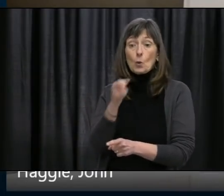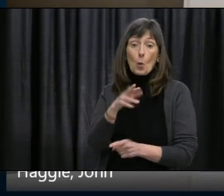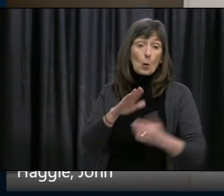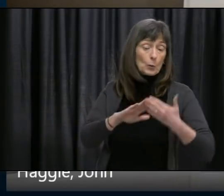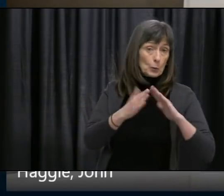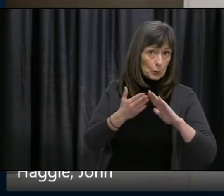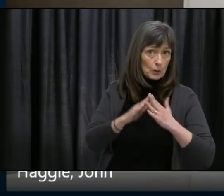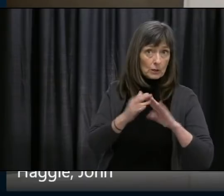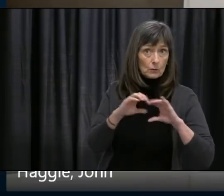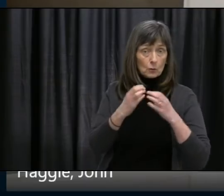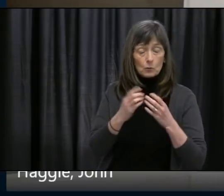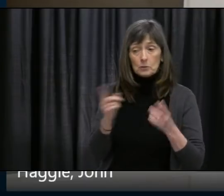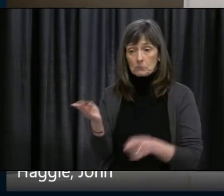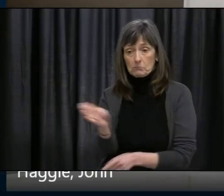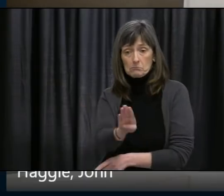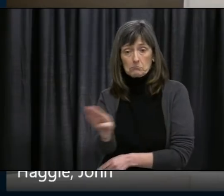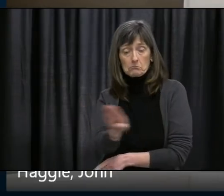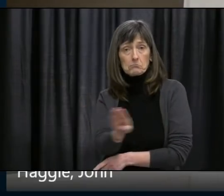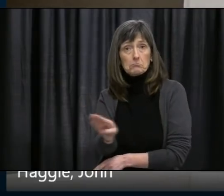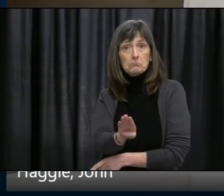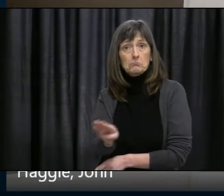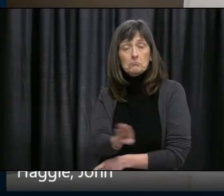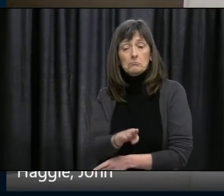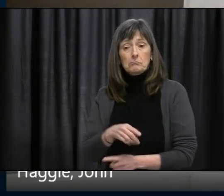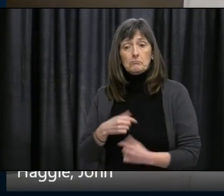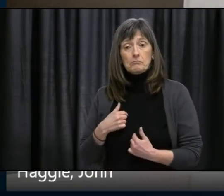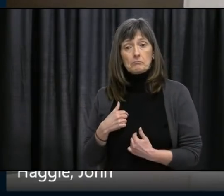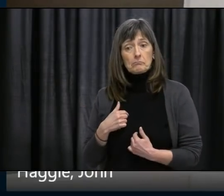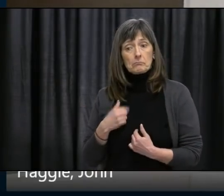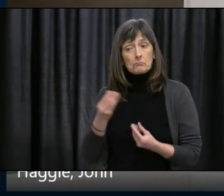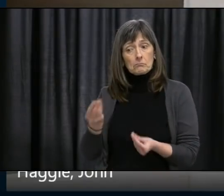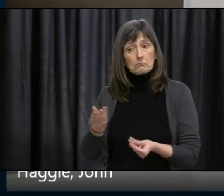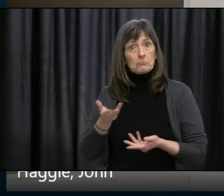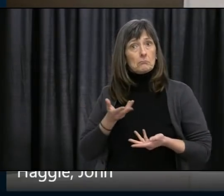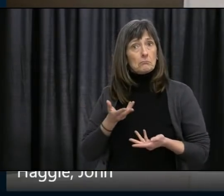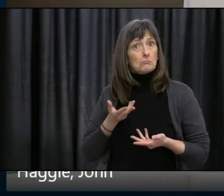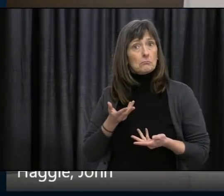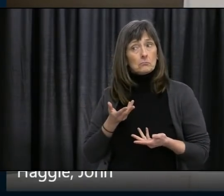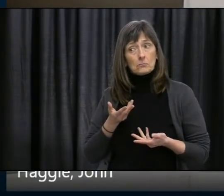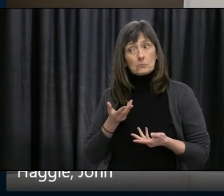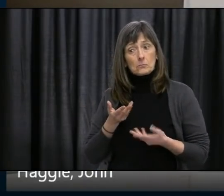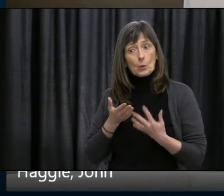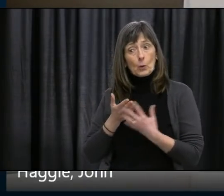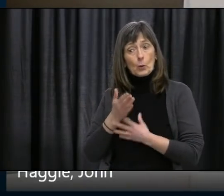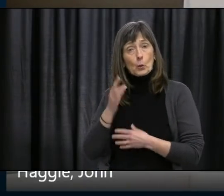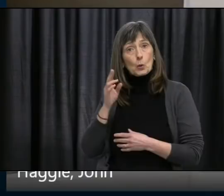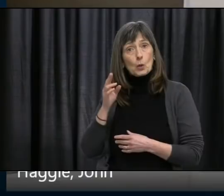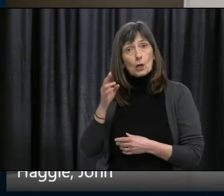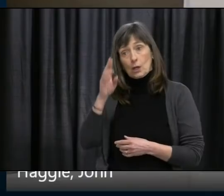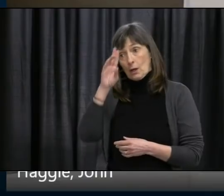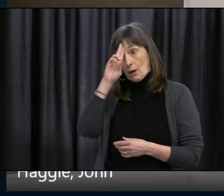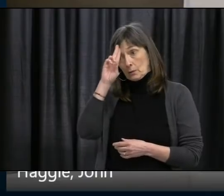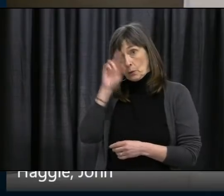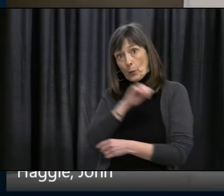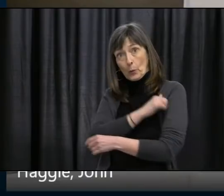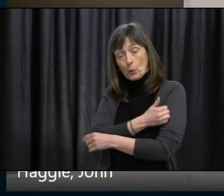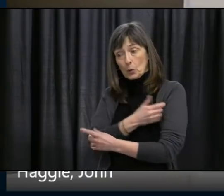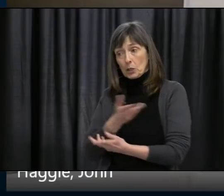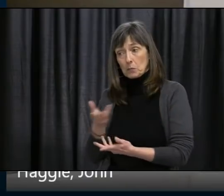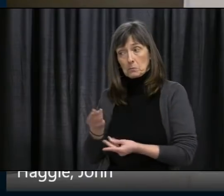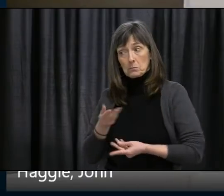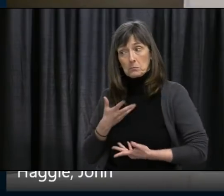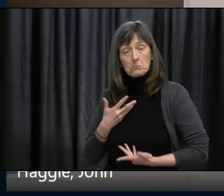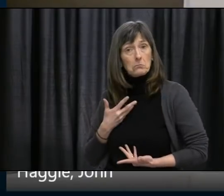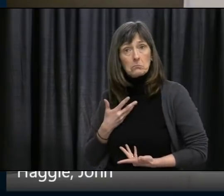community ambulance groups. Now, I've not been made aware through the RHAs that there is any demand that is